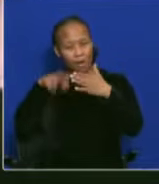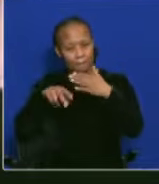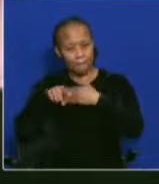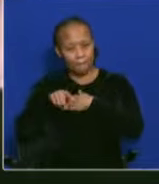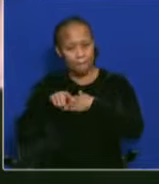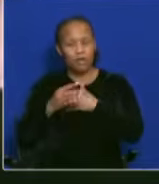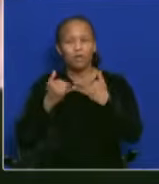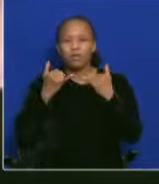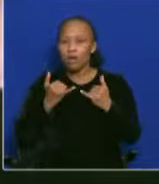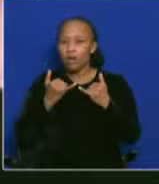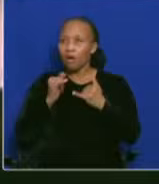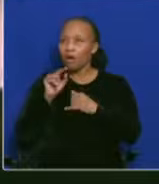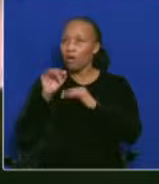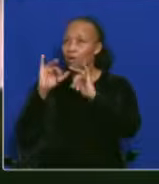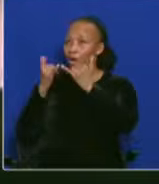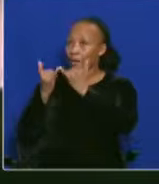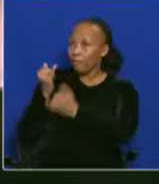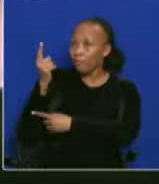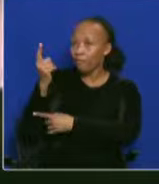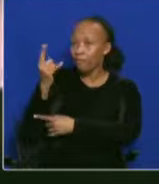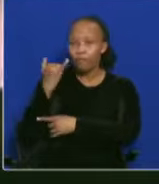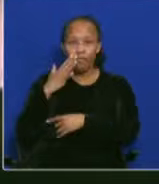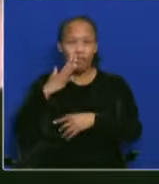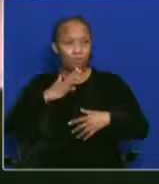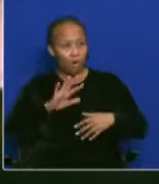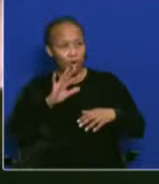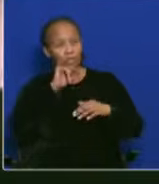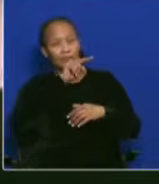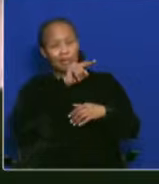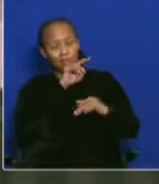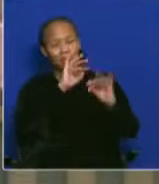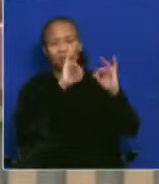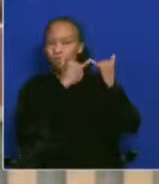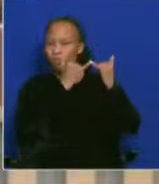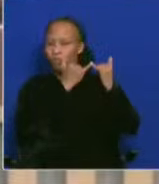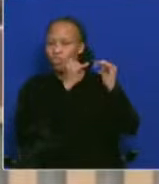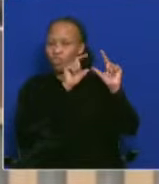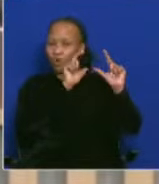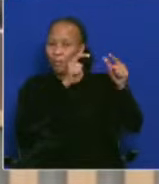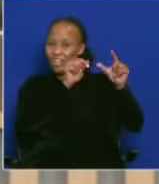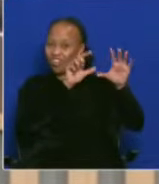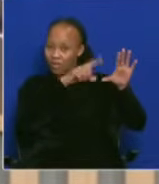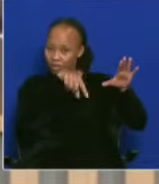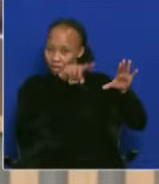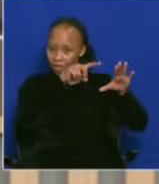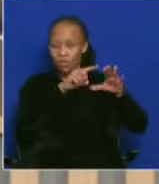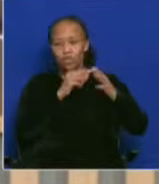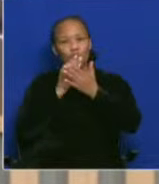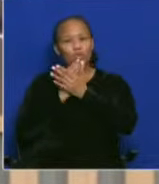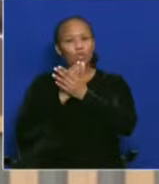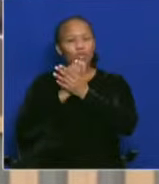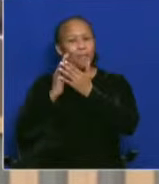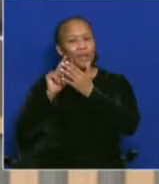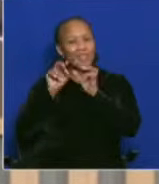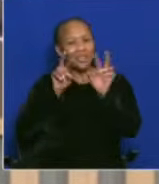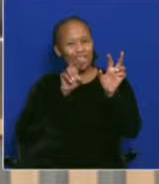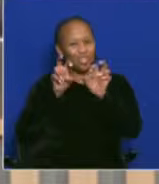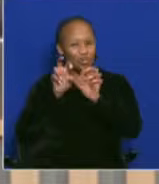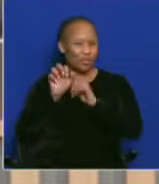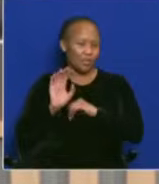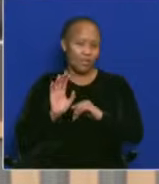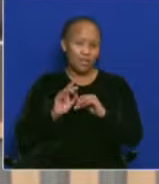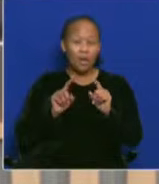this commission to determine those issues. They properly fall within the statutory framework governing the administration of tax legislation